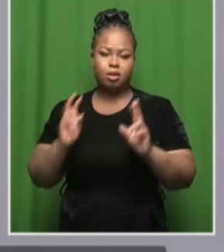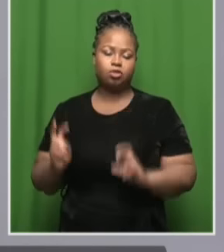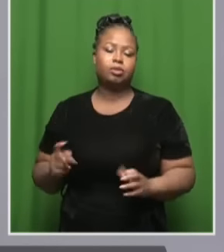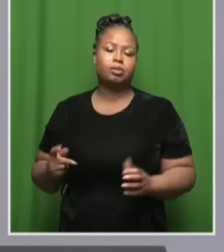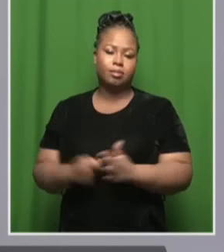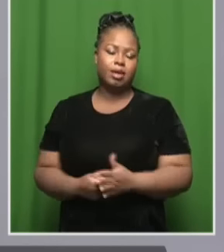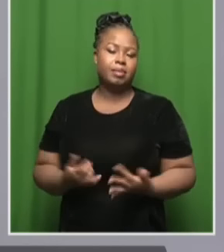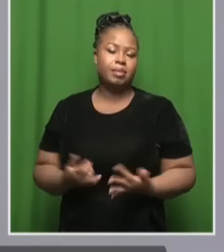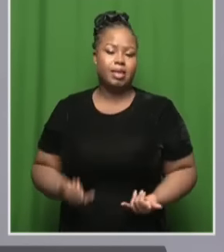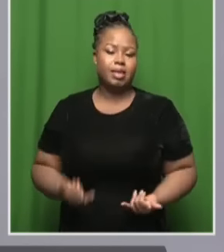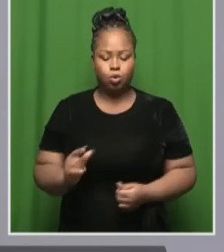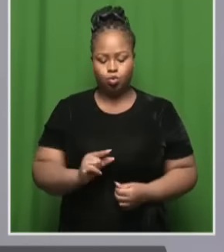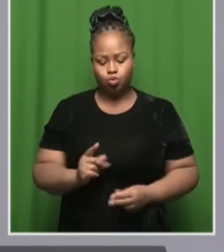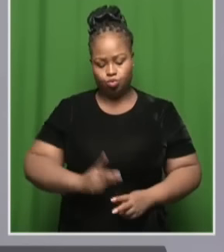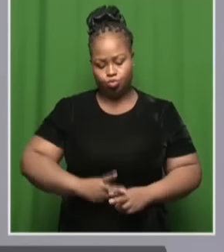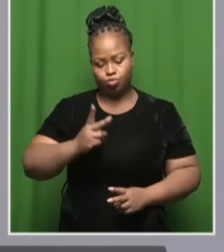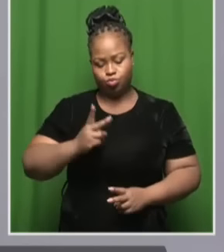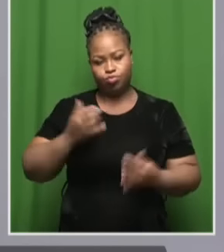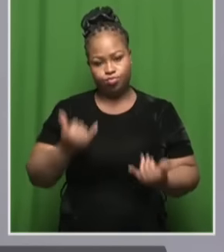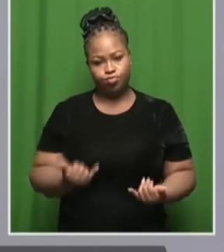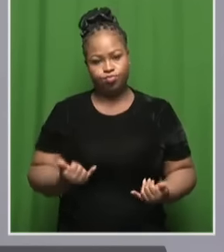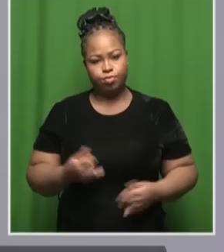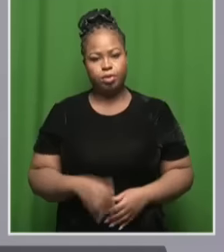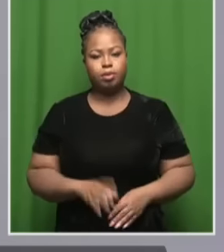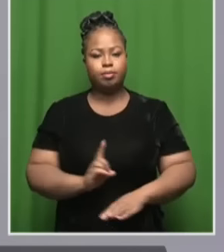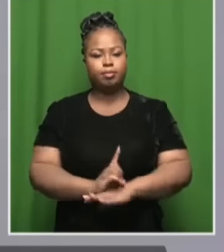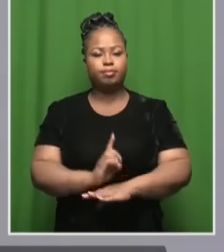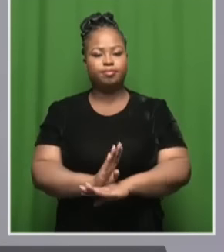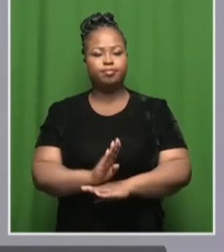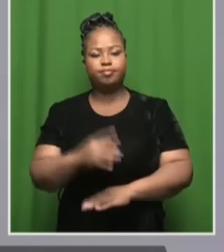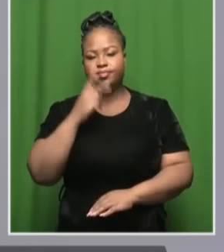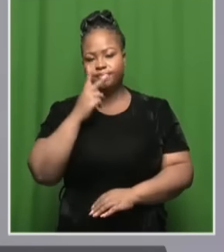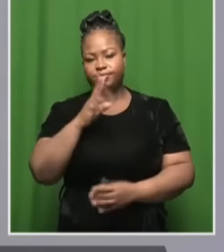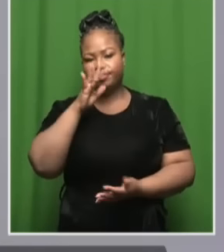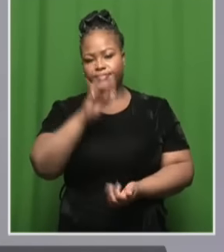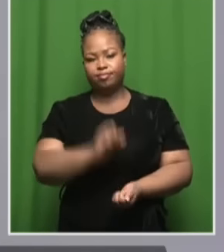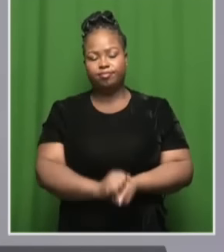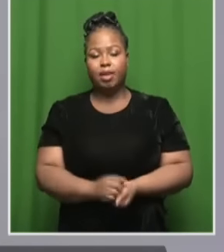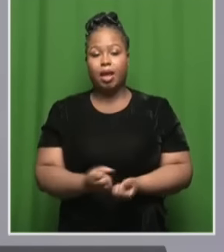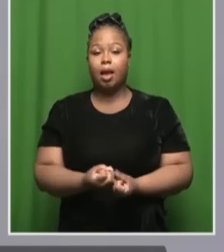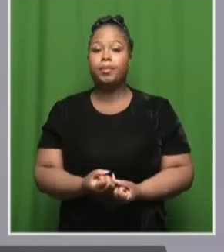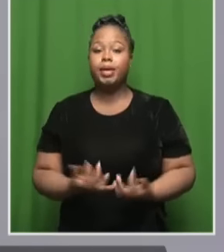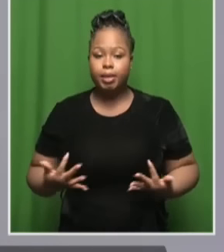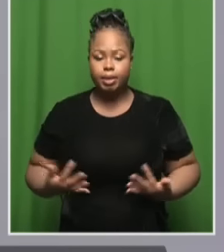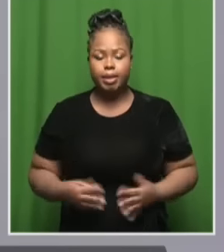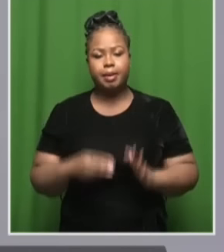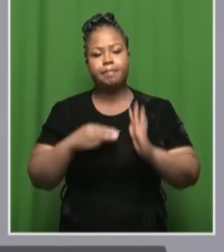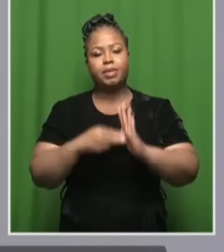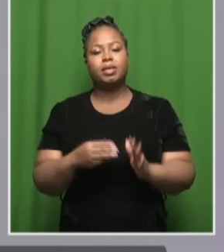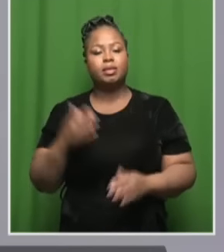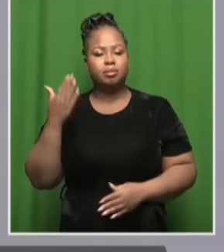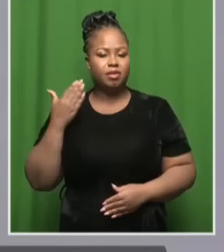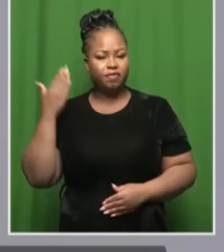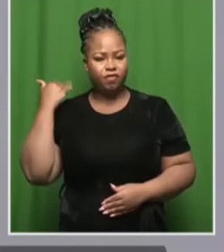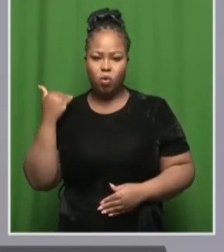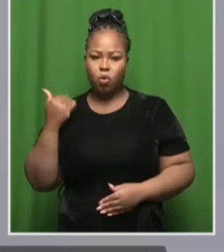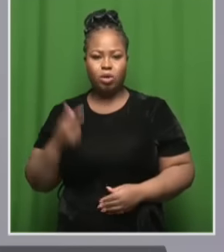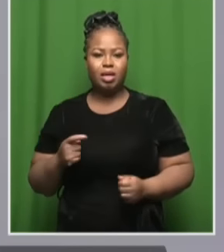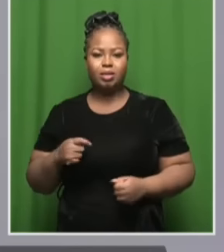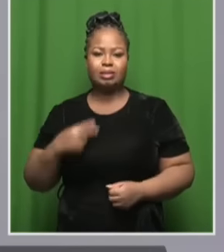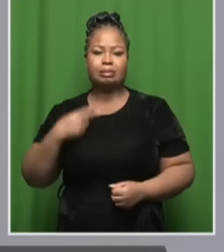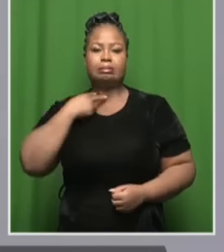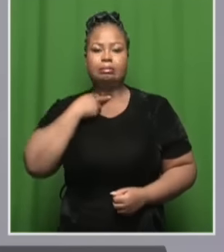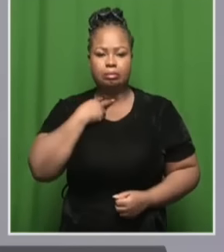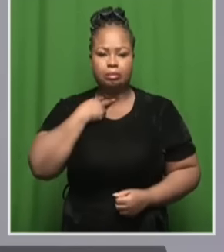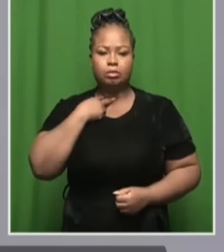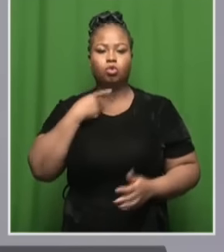basically finalizing the database around the total number, or quantifying the meters that were non-vending, because we need to quantify that